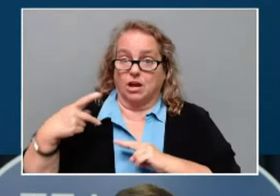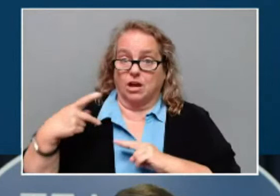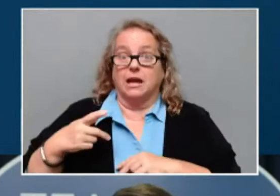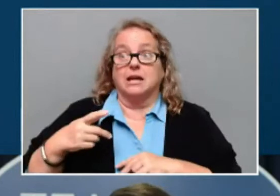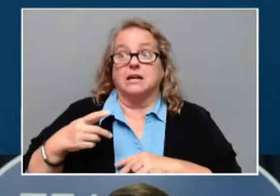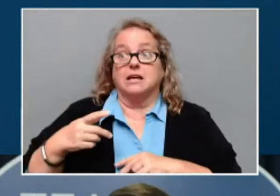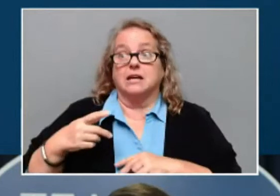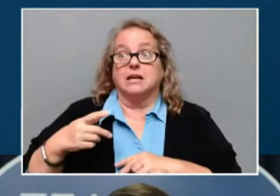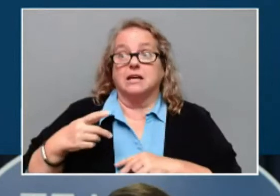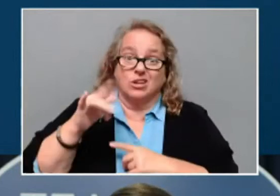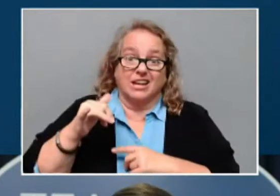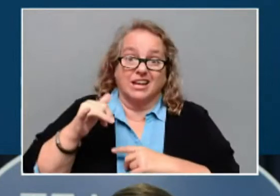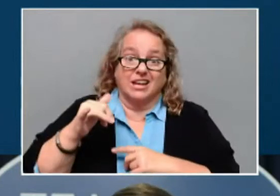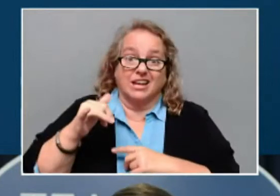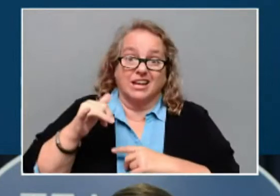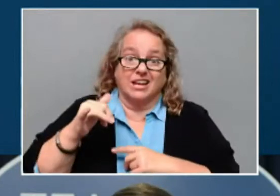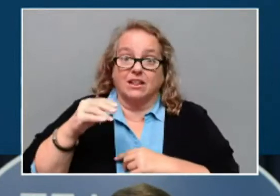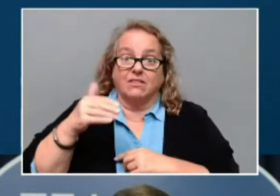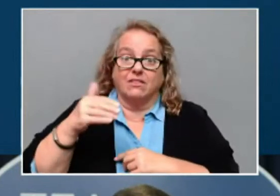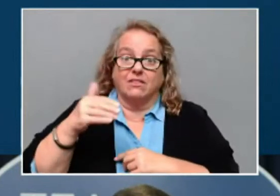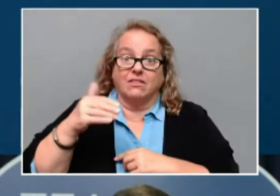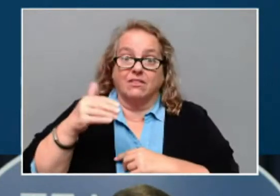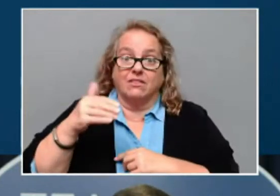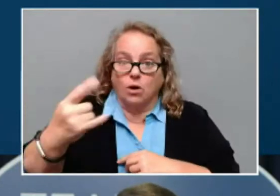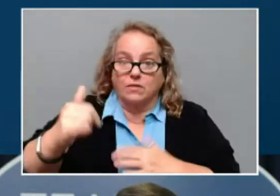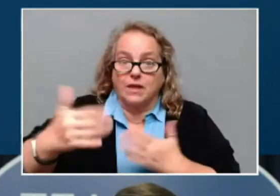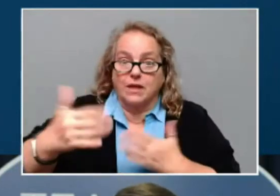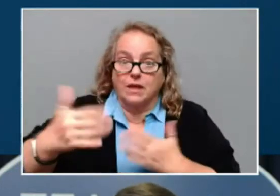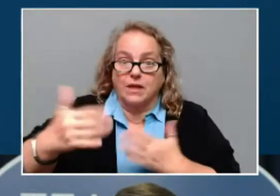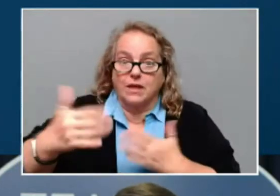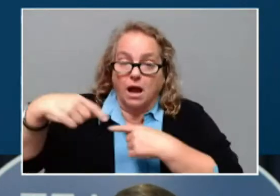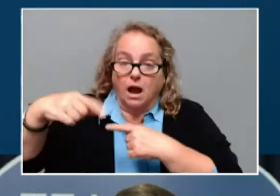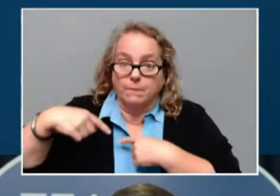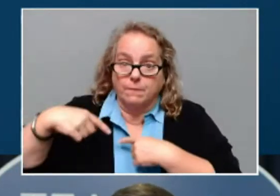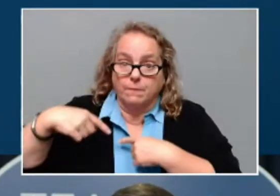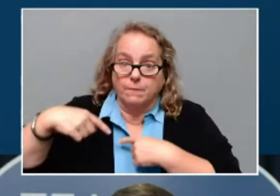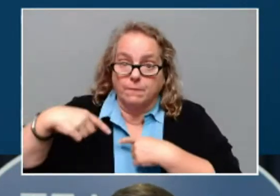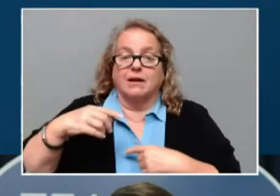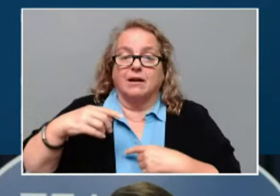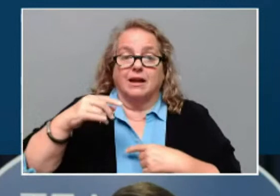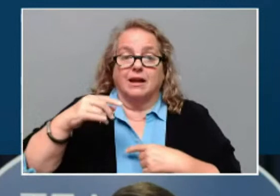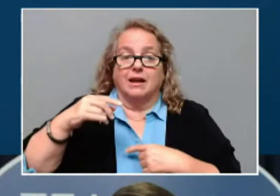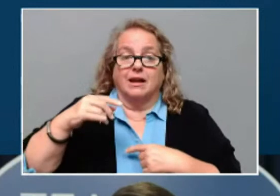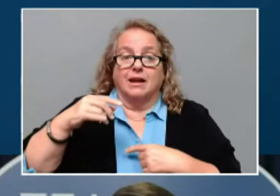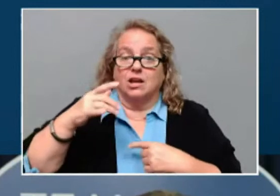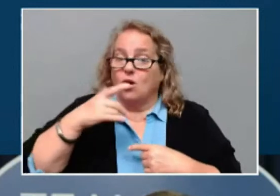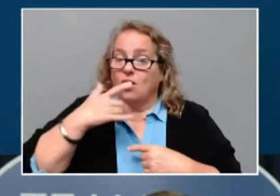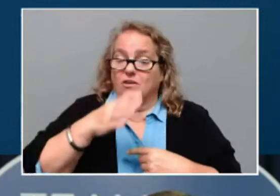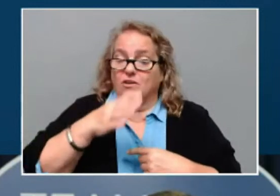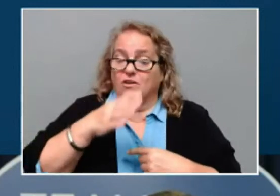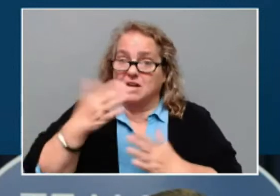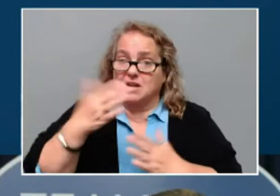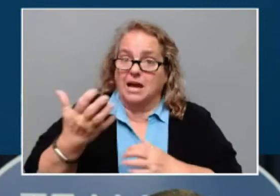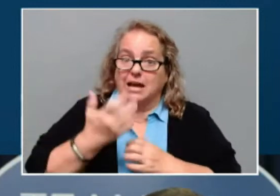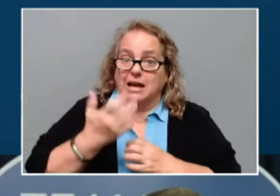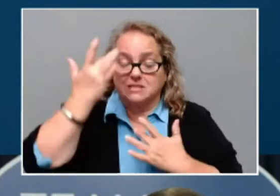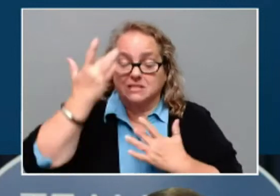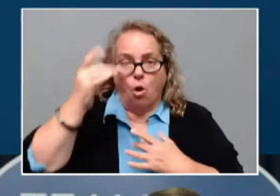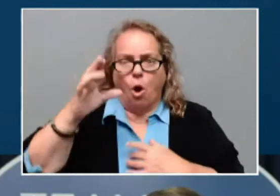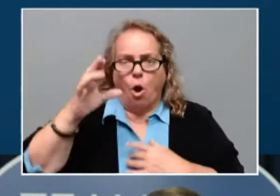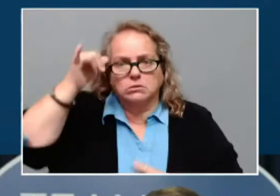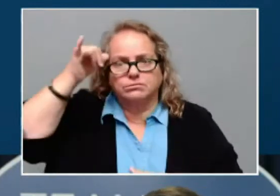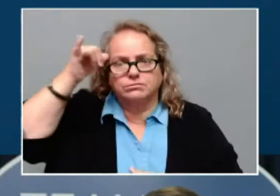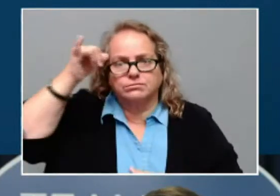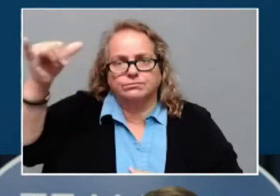in their 20s, if they are not dying, getting really sick and having long-term consequences. If you're 18 to